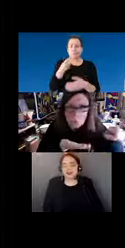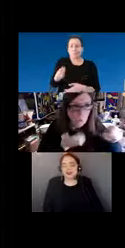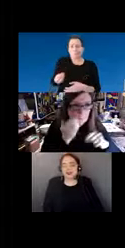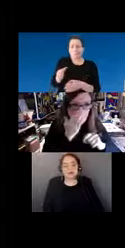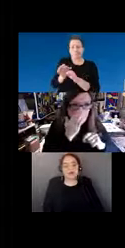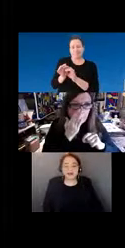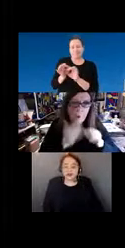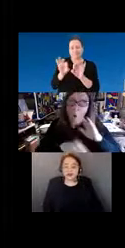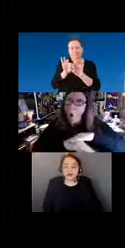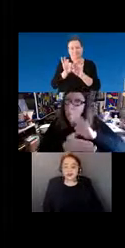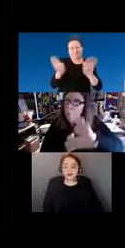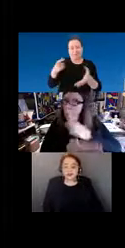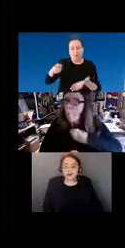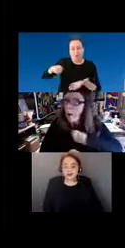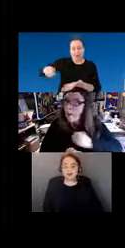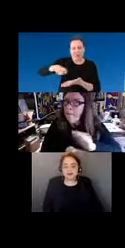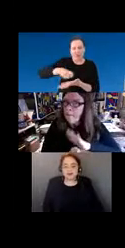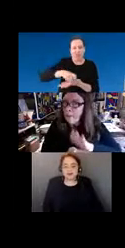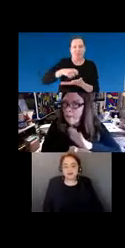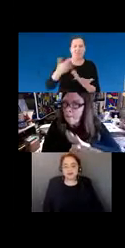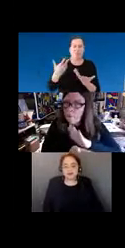markers would do, pencils.